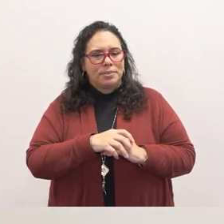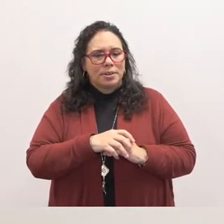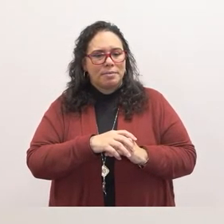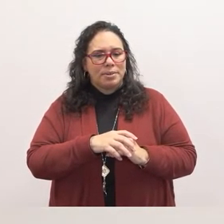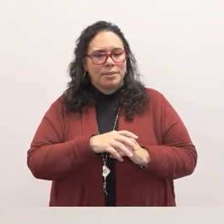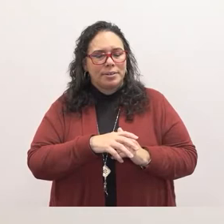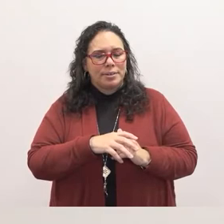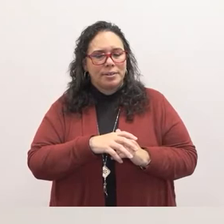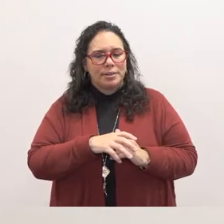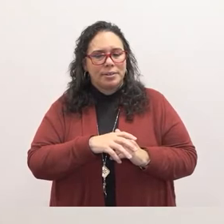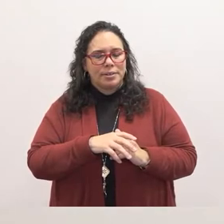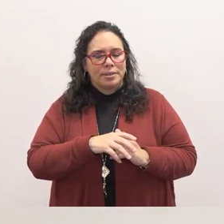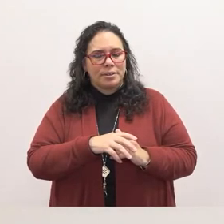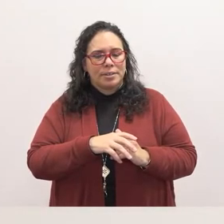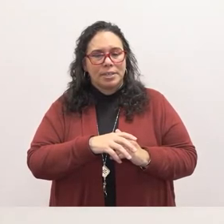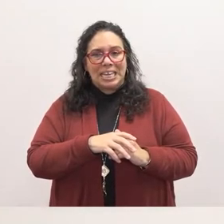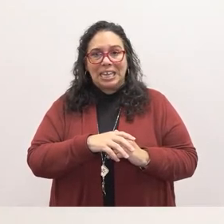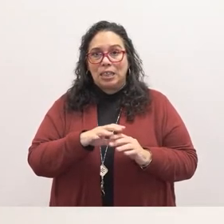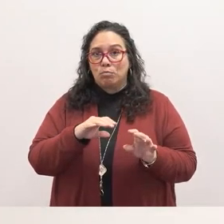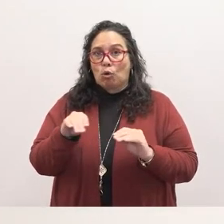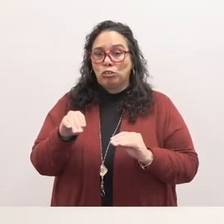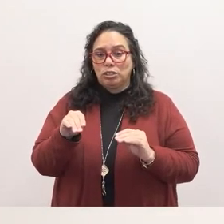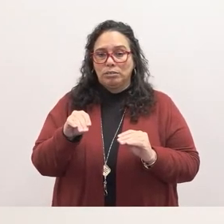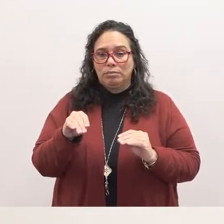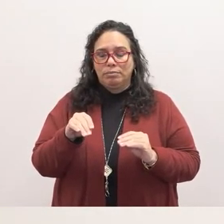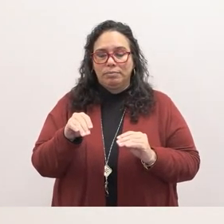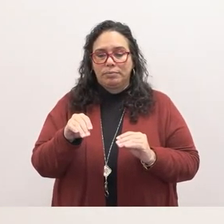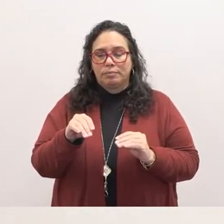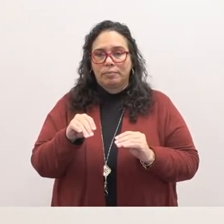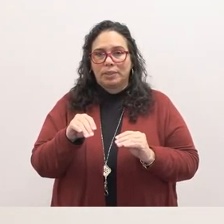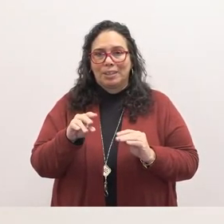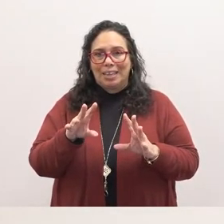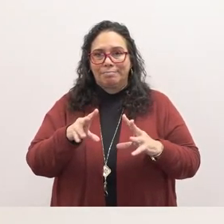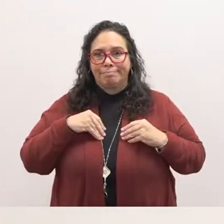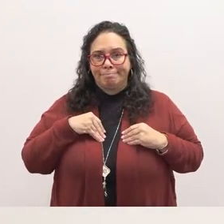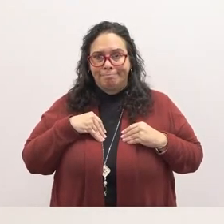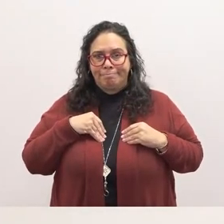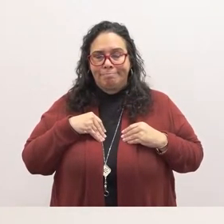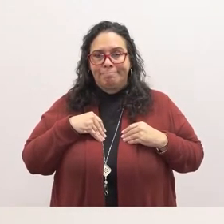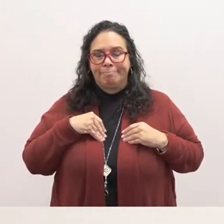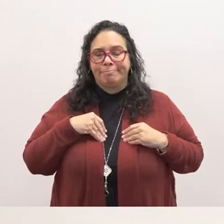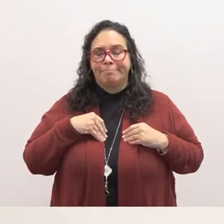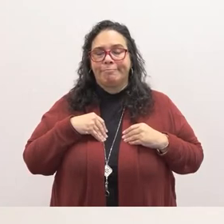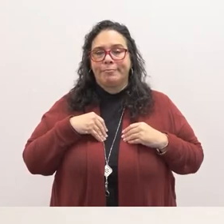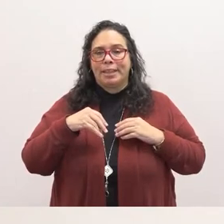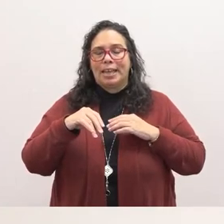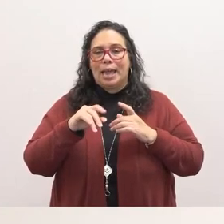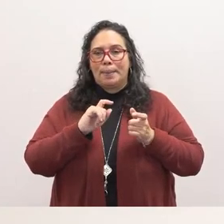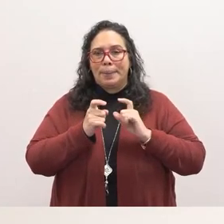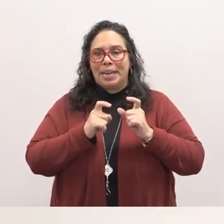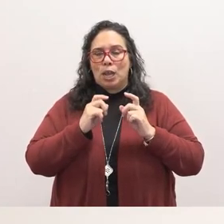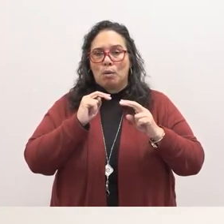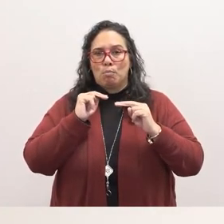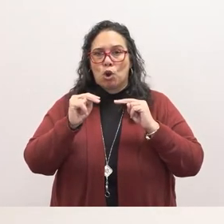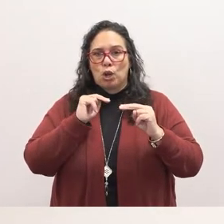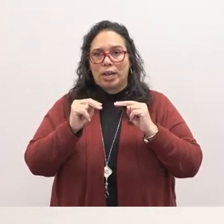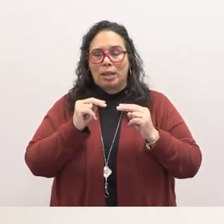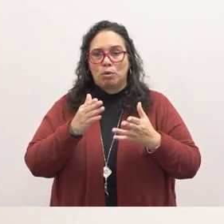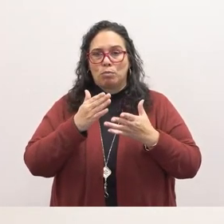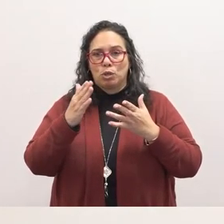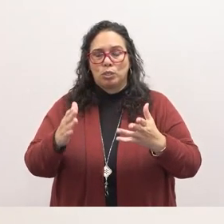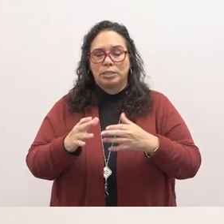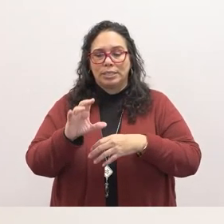What's the motion? The motion is to adopt the amended bargaining proposals from CSEA